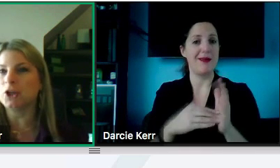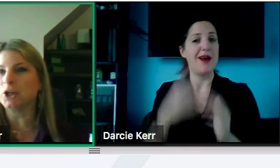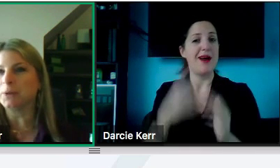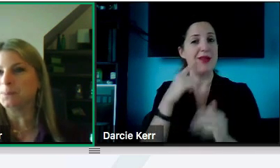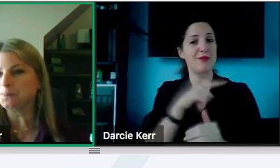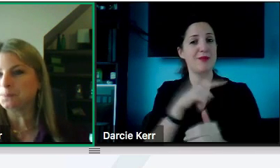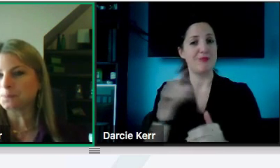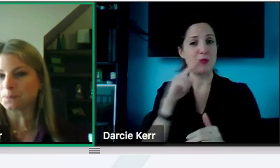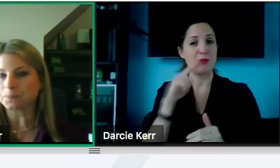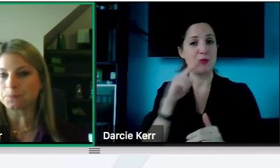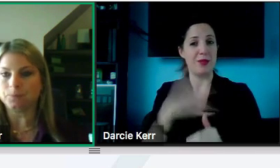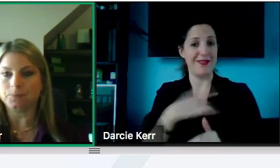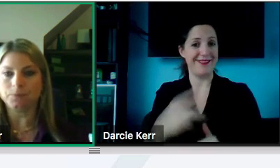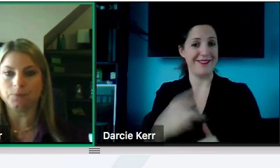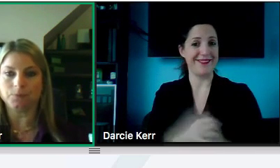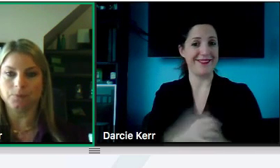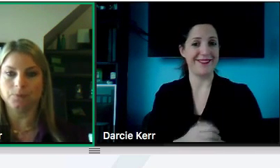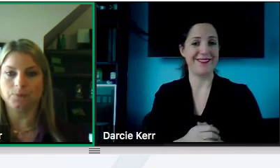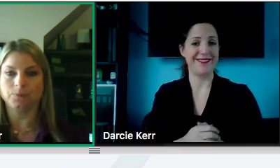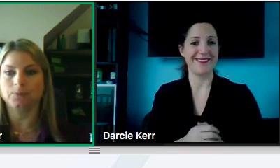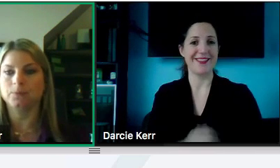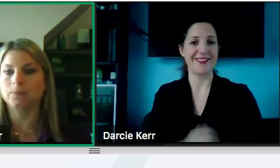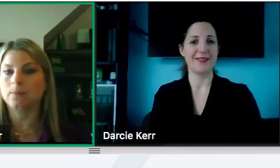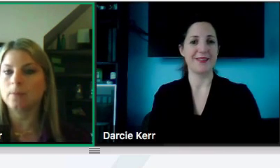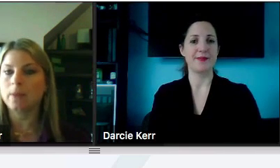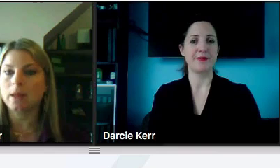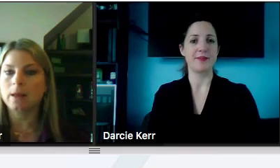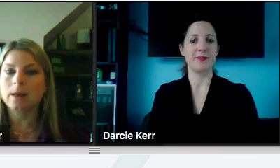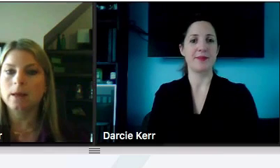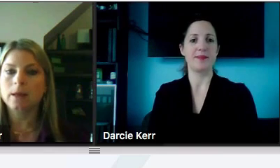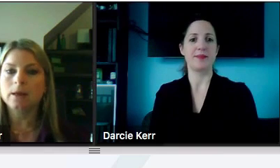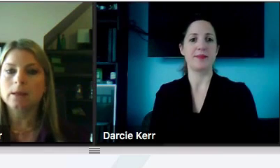in future.